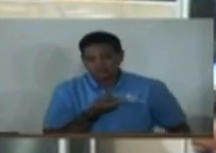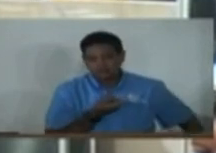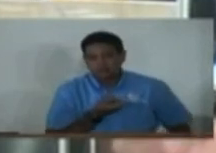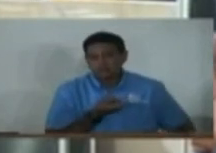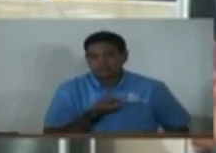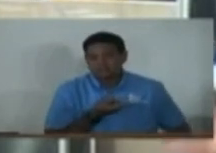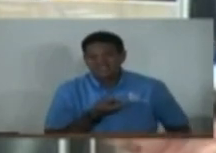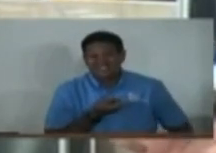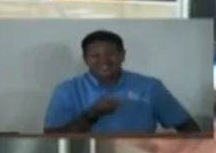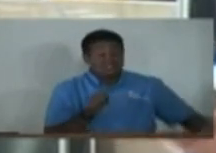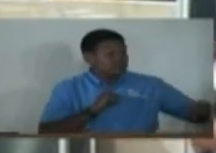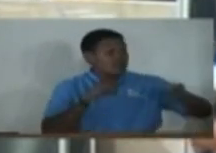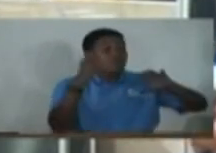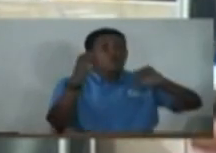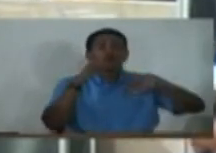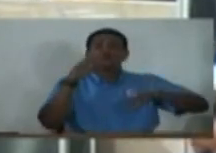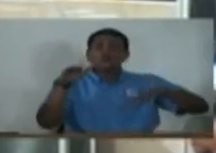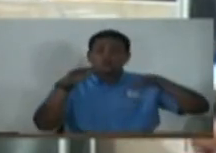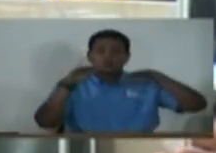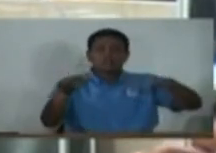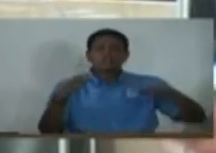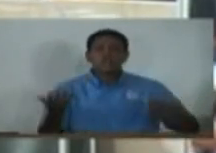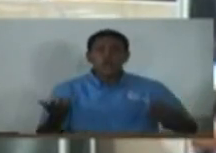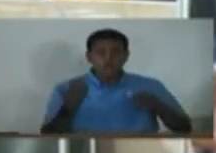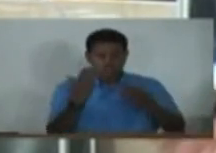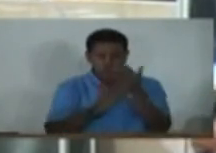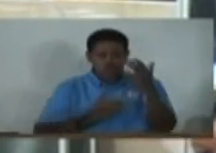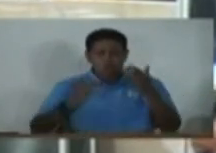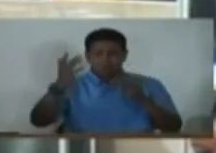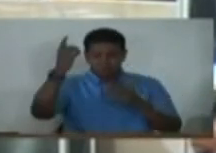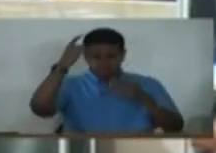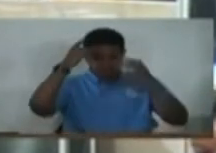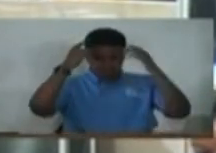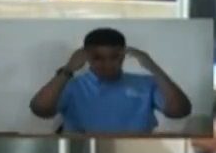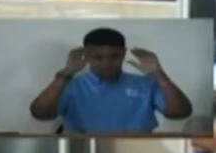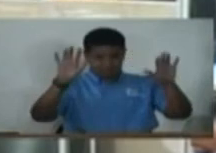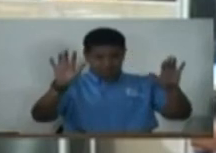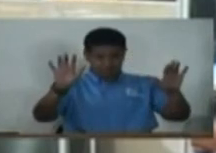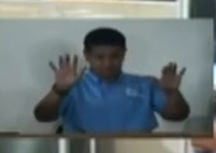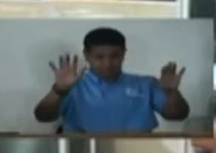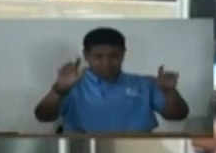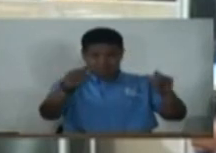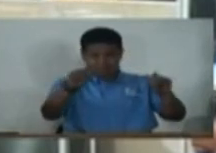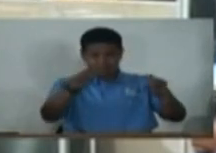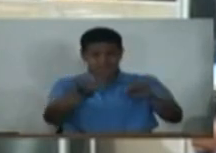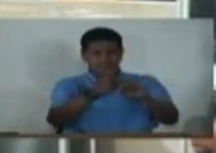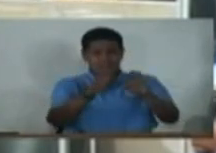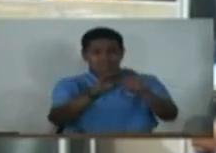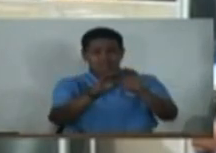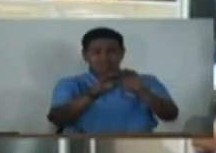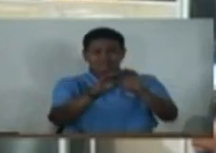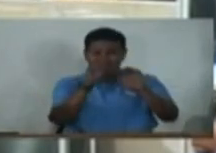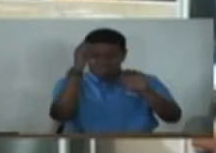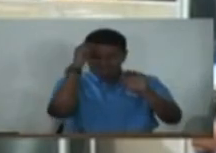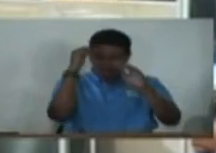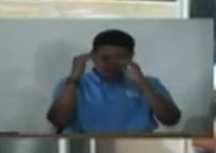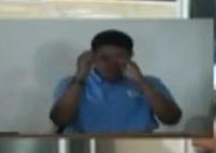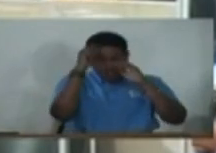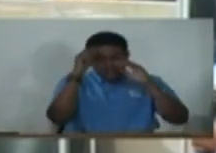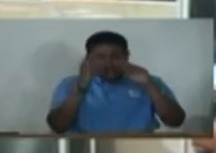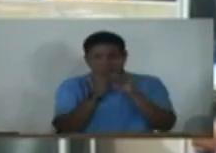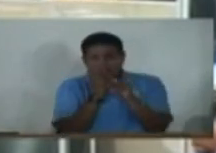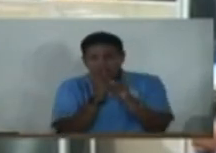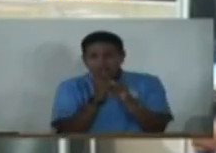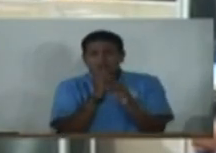So I want to return some semblance of levity to